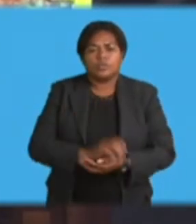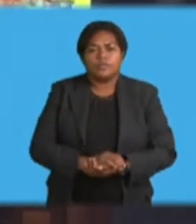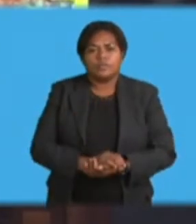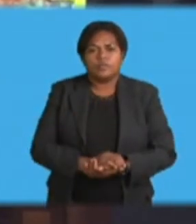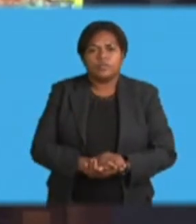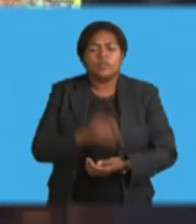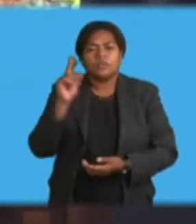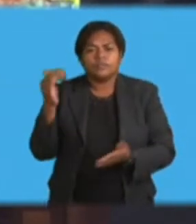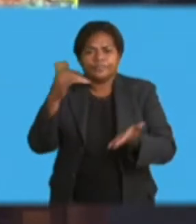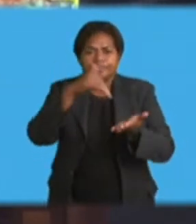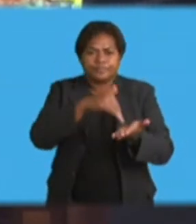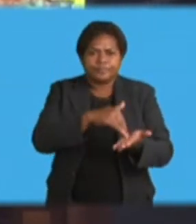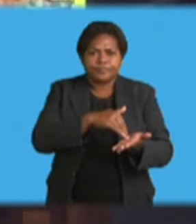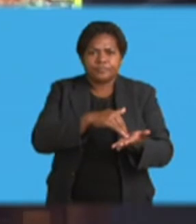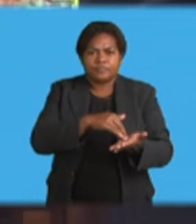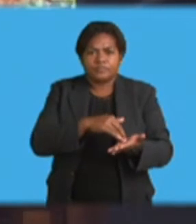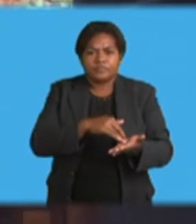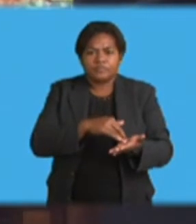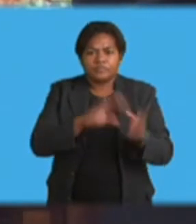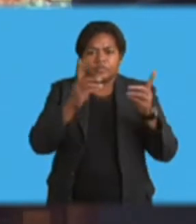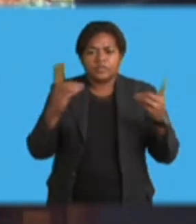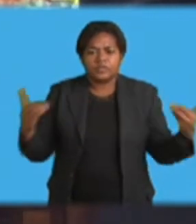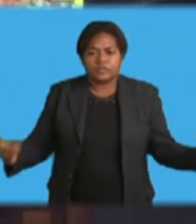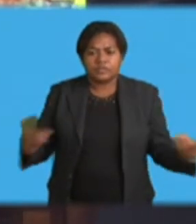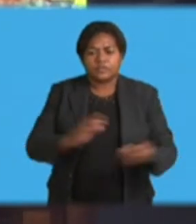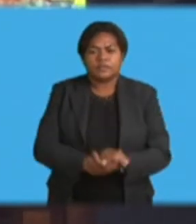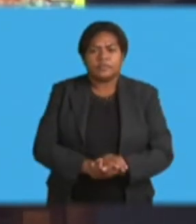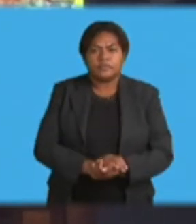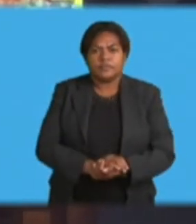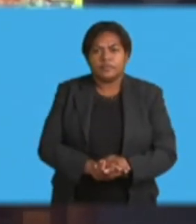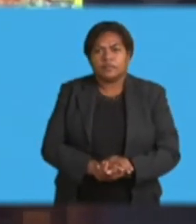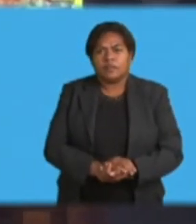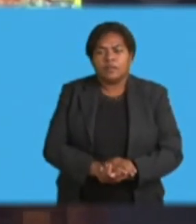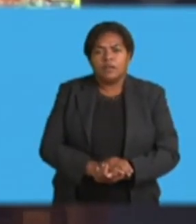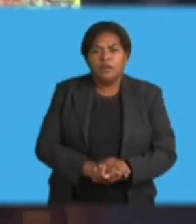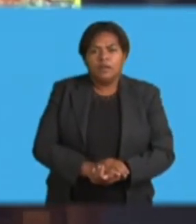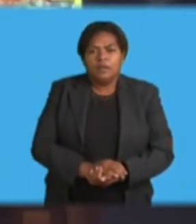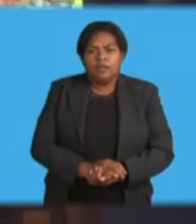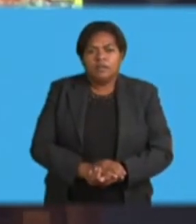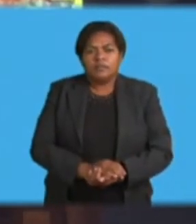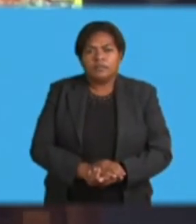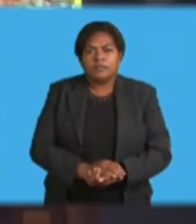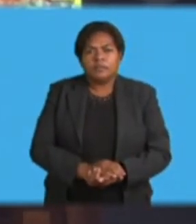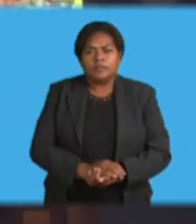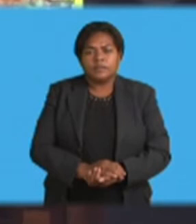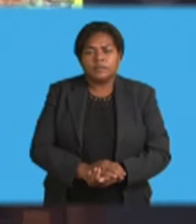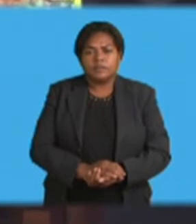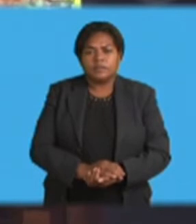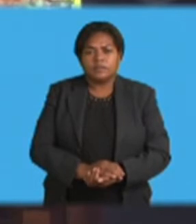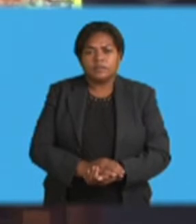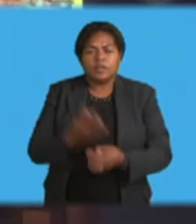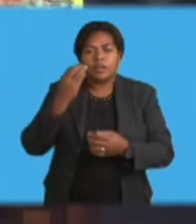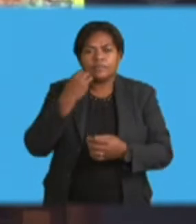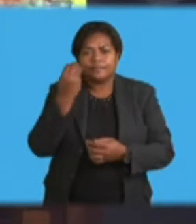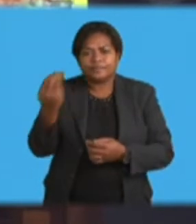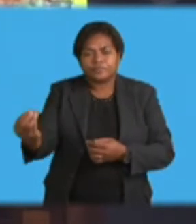initial design work, Mr. Speaker. Mr. Speaker, the Ministry of Waterways will be outsourcing river dredging works for the Singotoka River